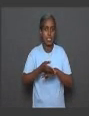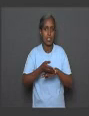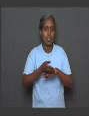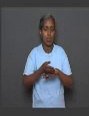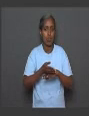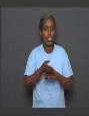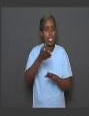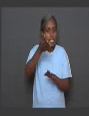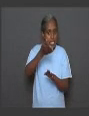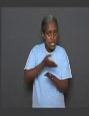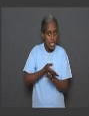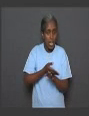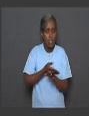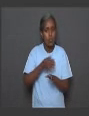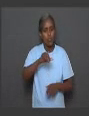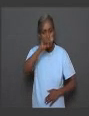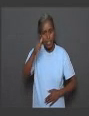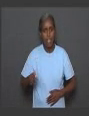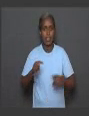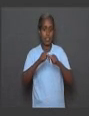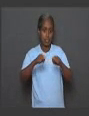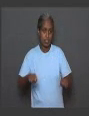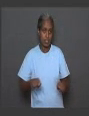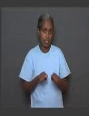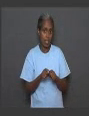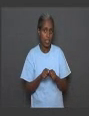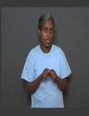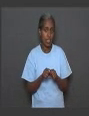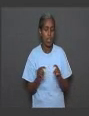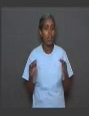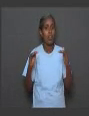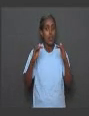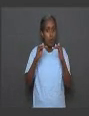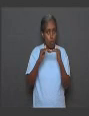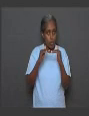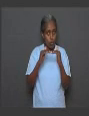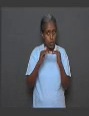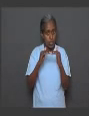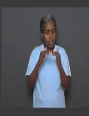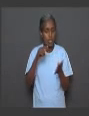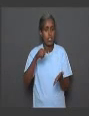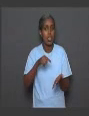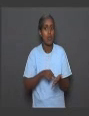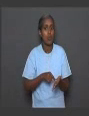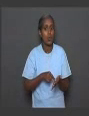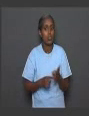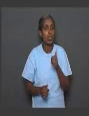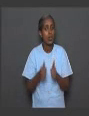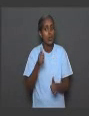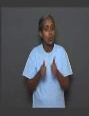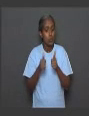the sides of any triangle are concurrent at a point which